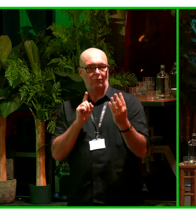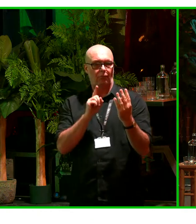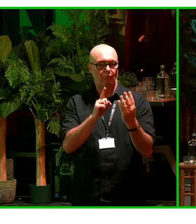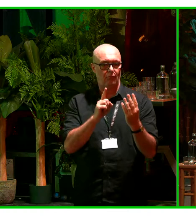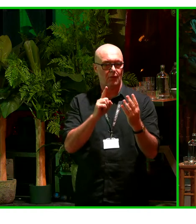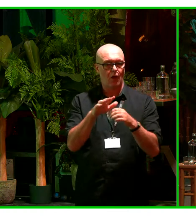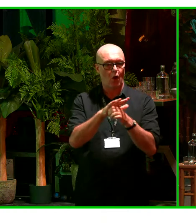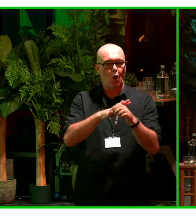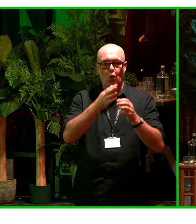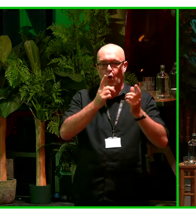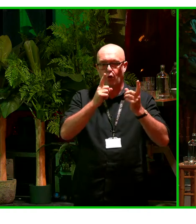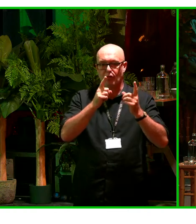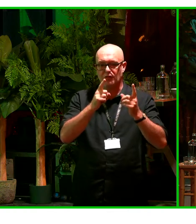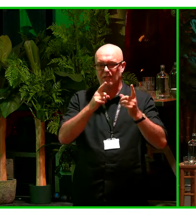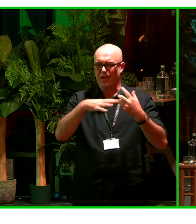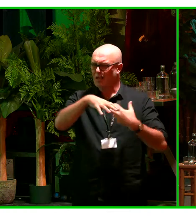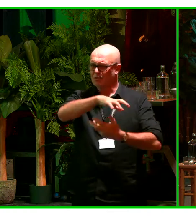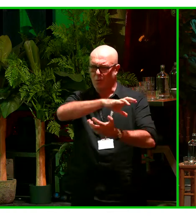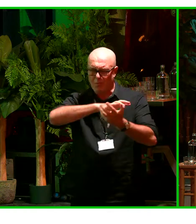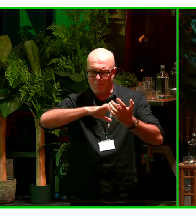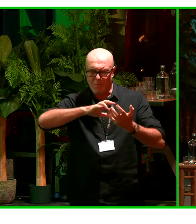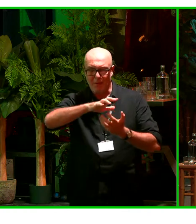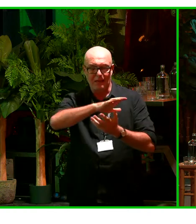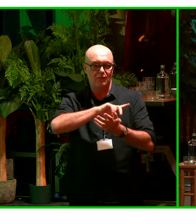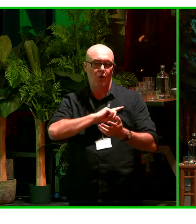large number of stakeholders. And we